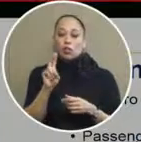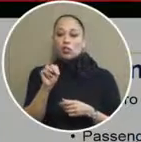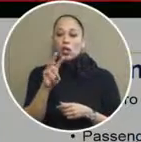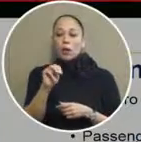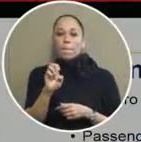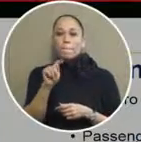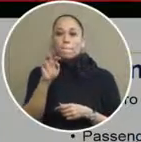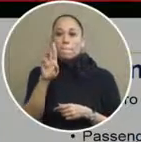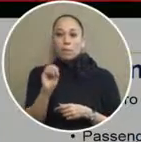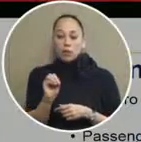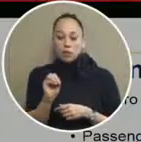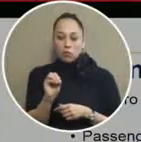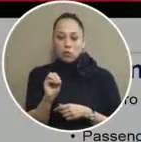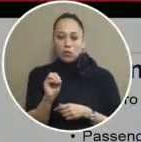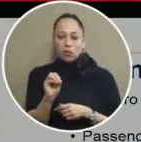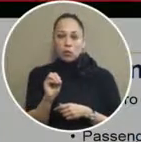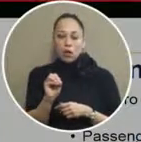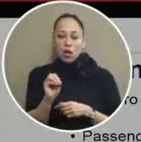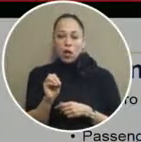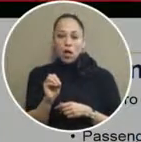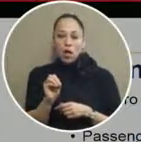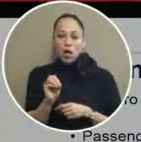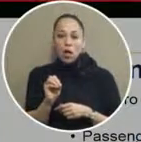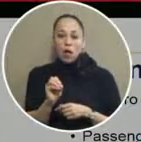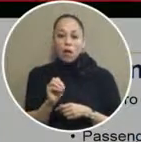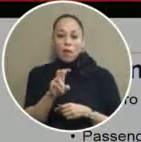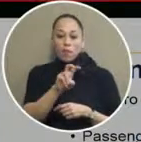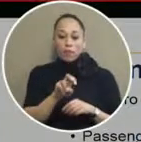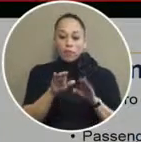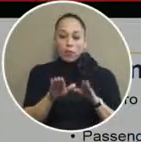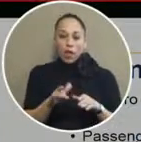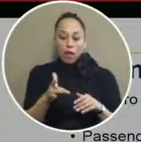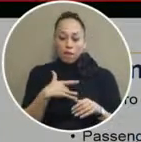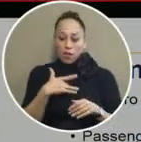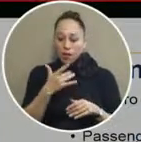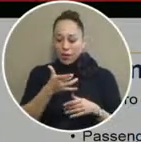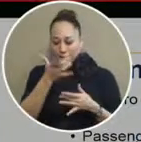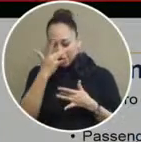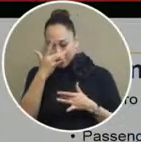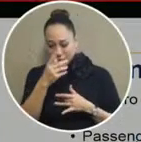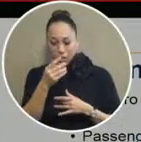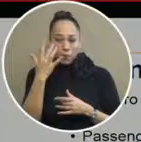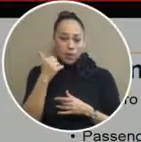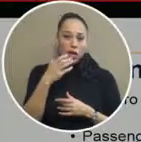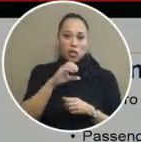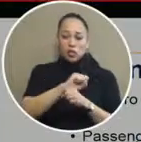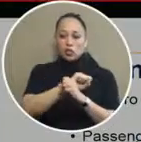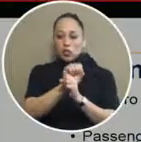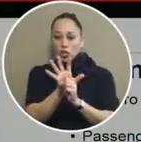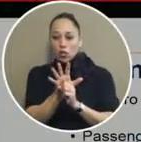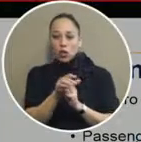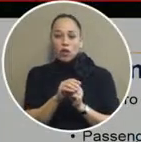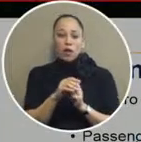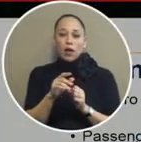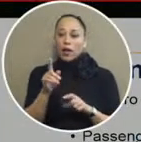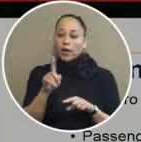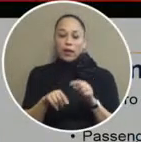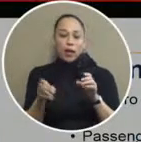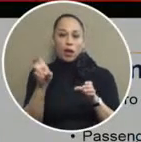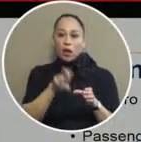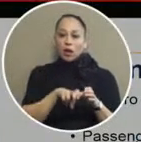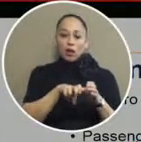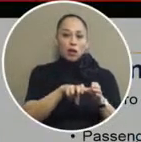service delivery, passengers that are displaying symptoms or who were COVID-19 positive should not ride.